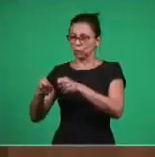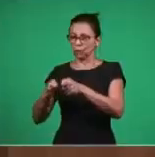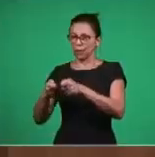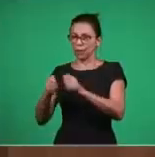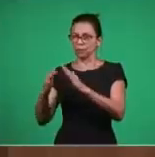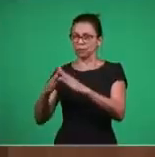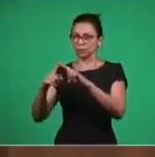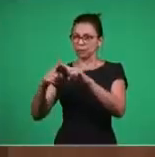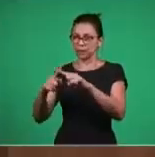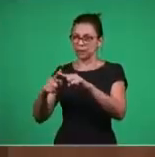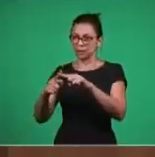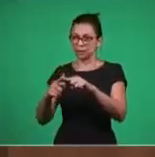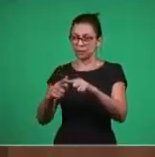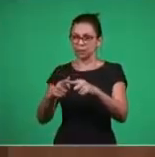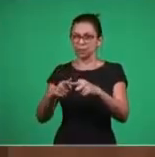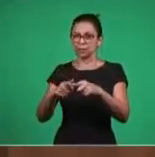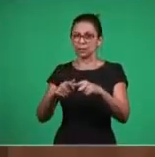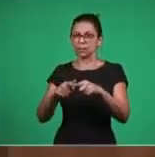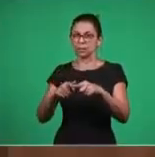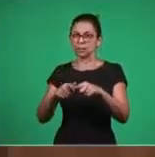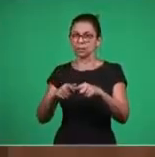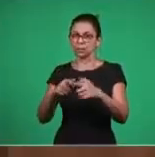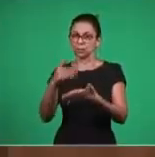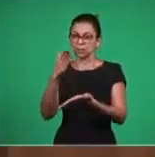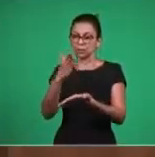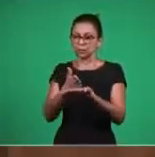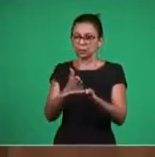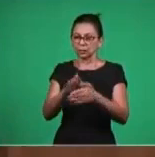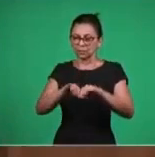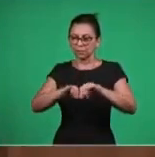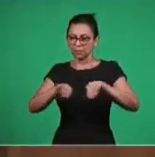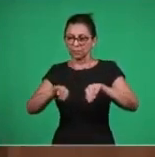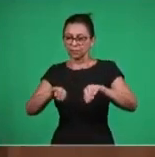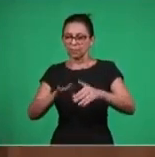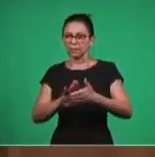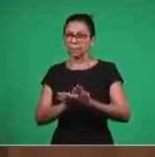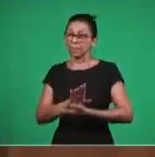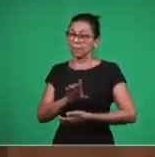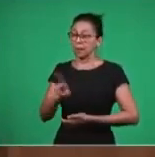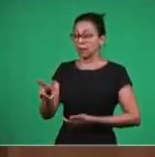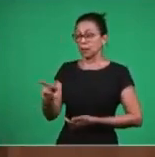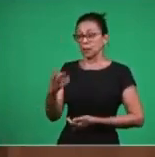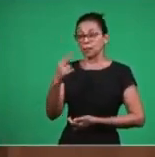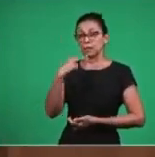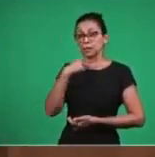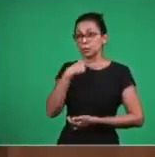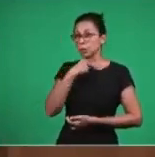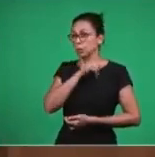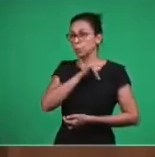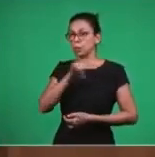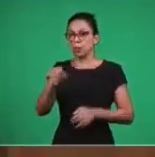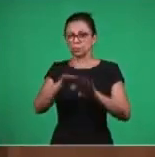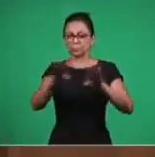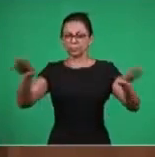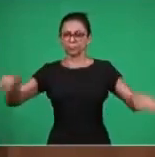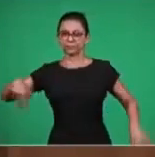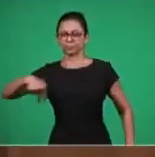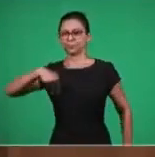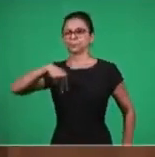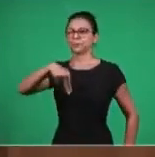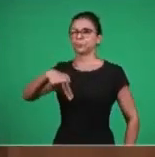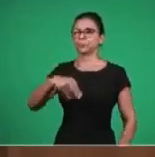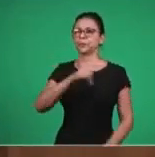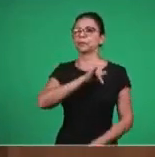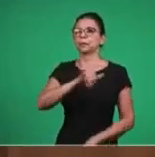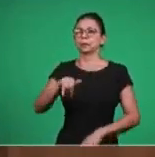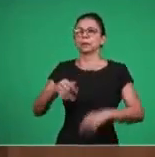barrier. You cannot expose your own suffering, your own difficulties. You cannot go to the front